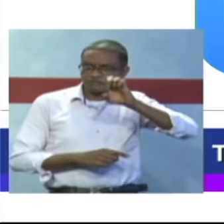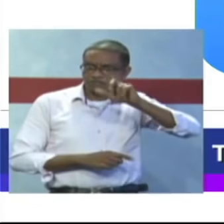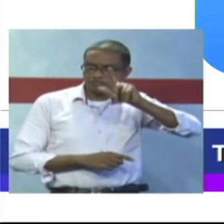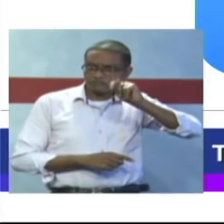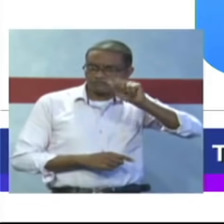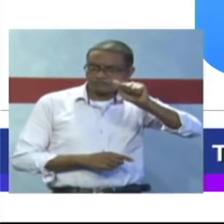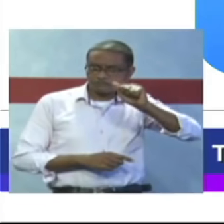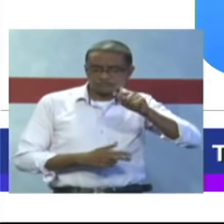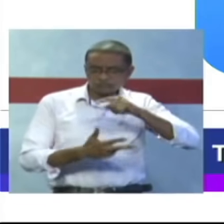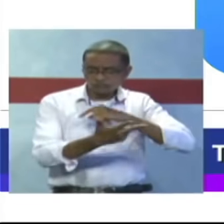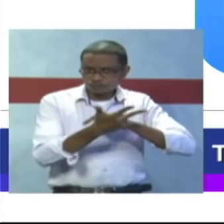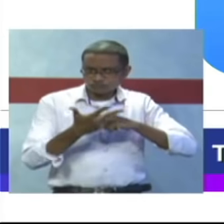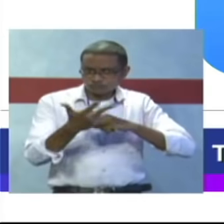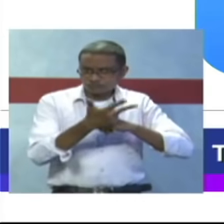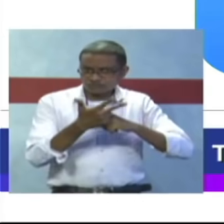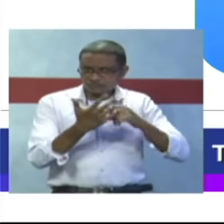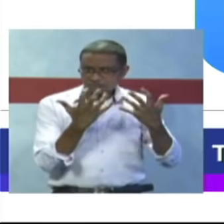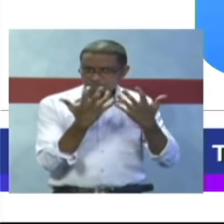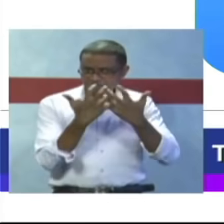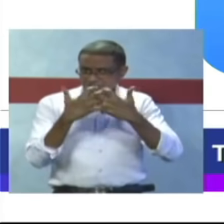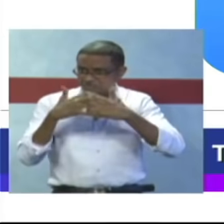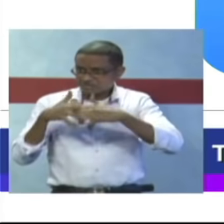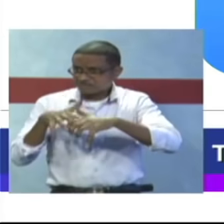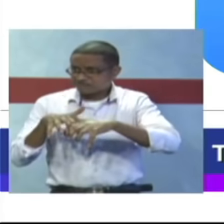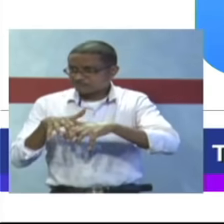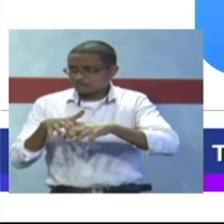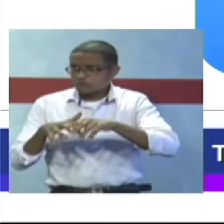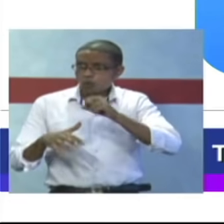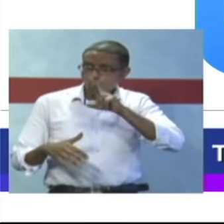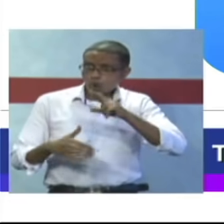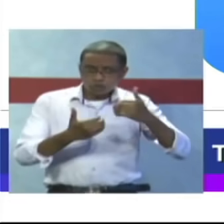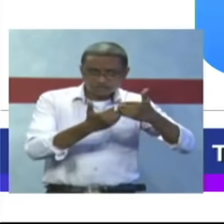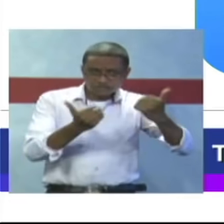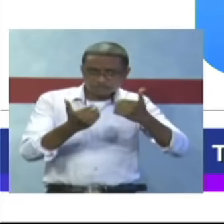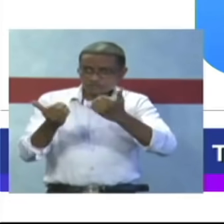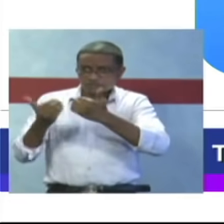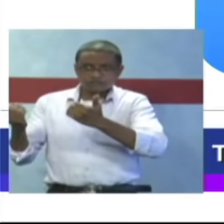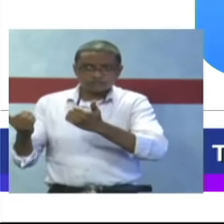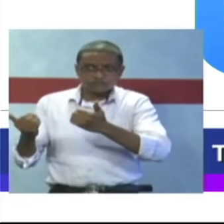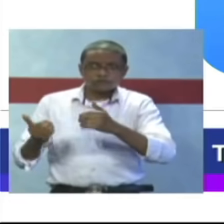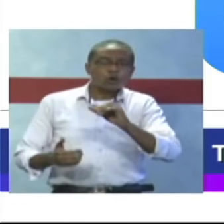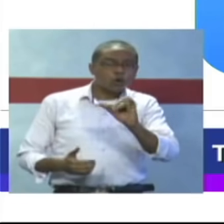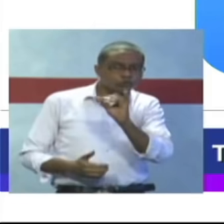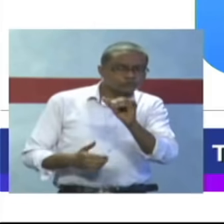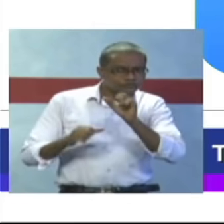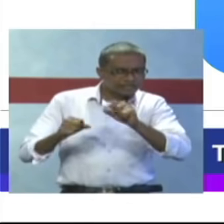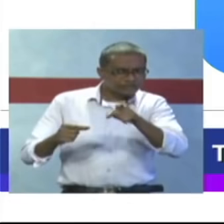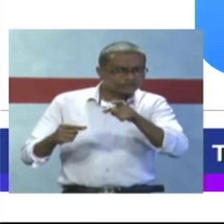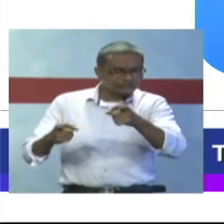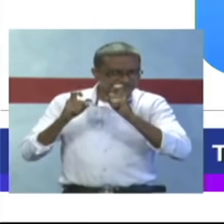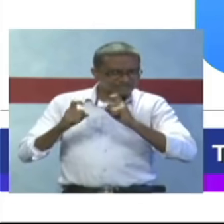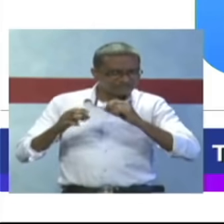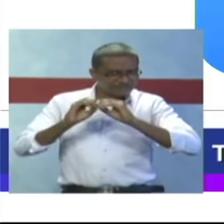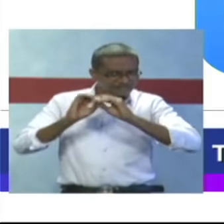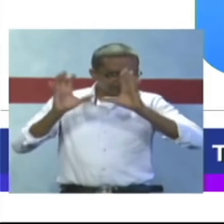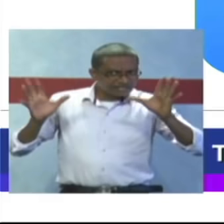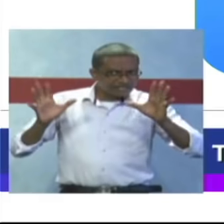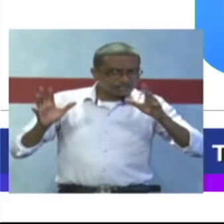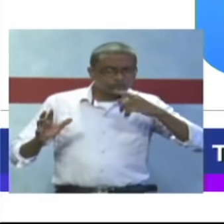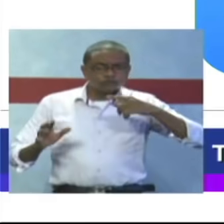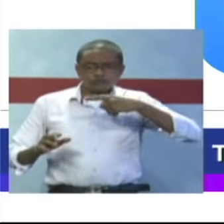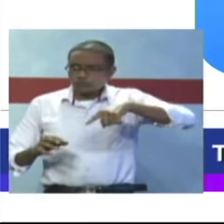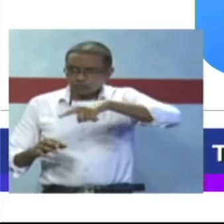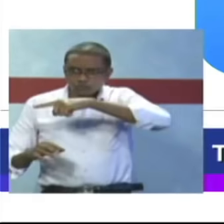are they separate? And can you further clarify as to whether we have had any deaths among